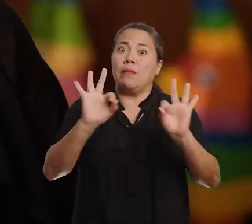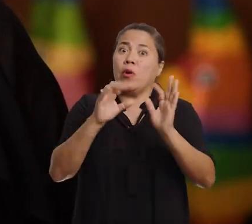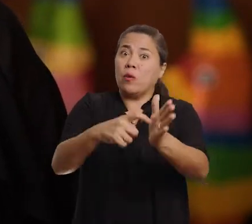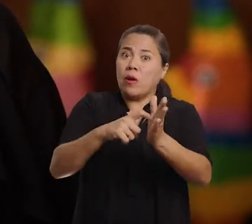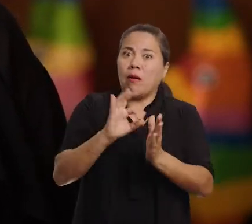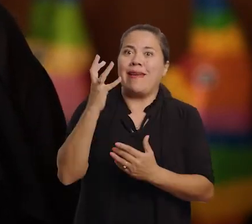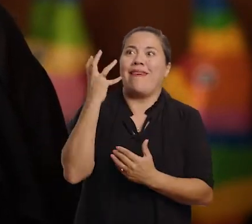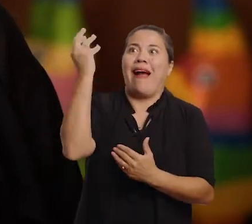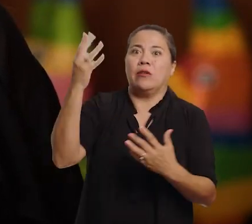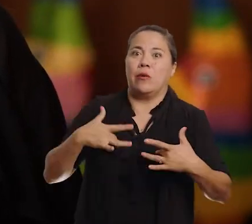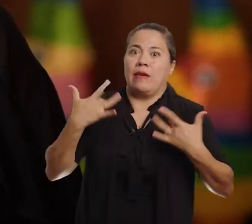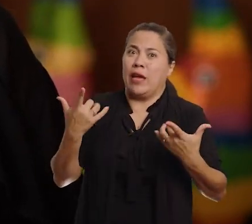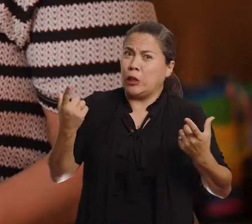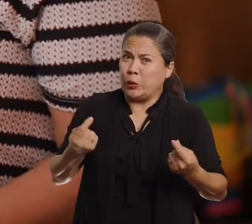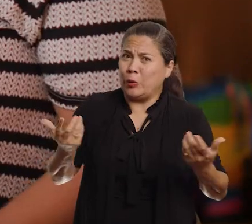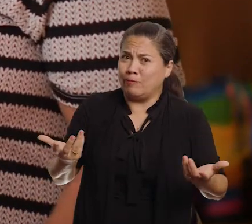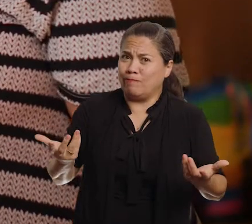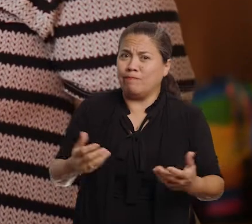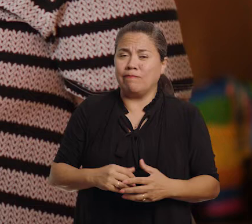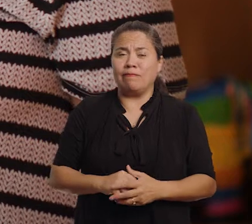even greater in outdoor spaces.